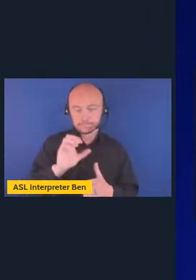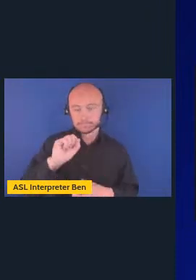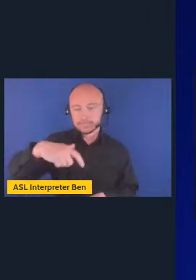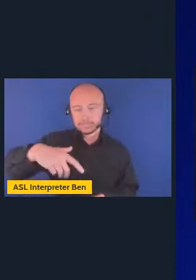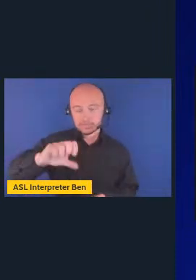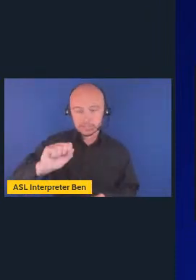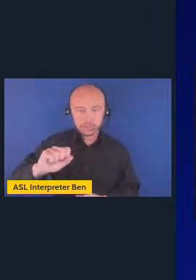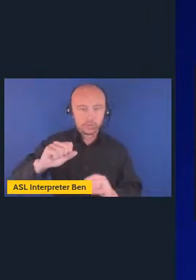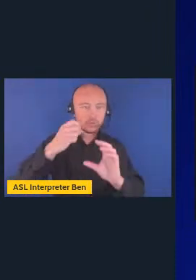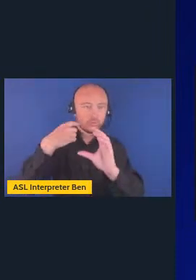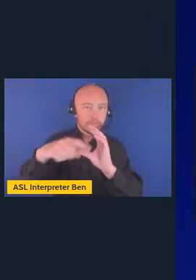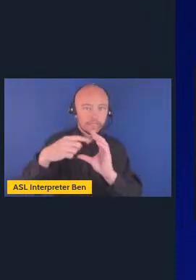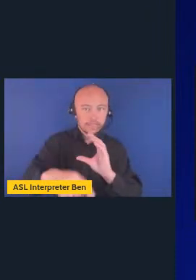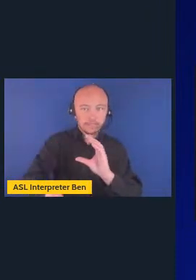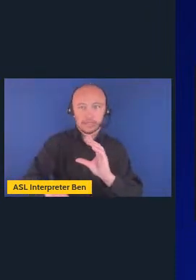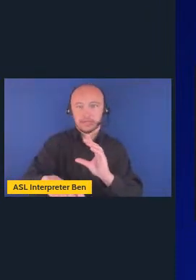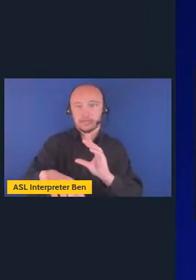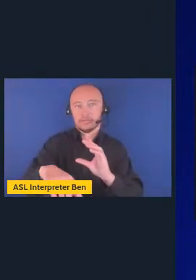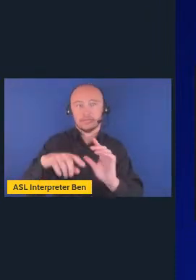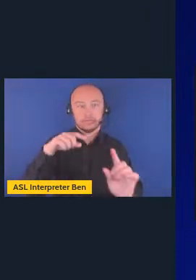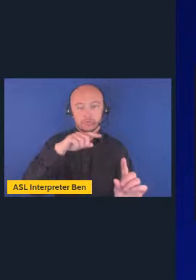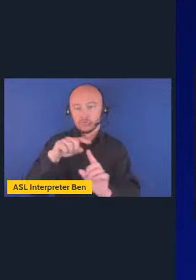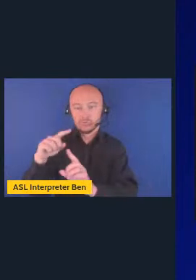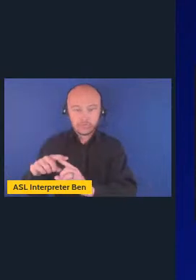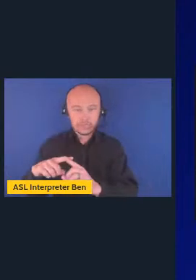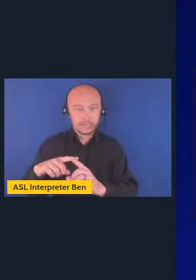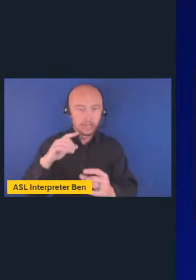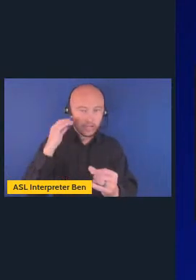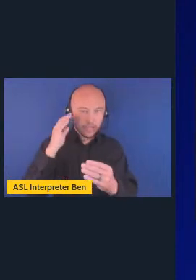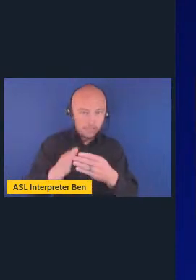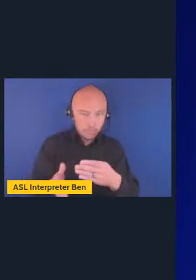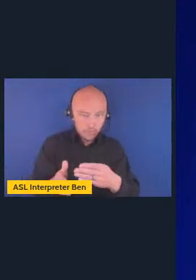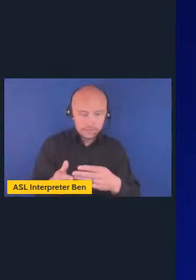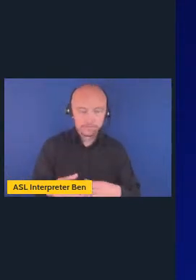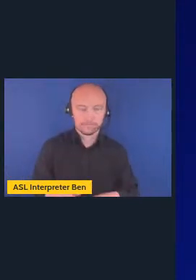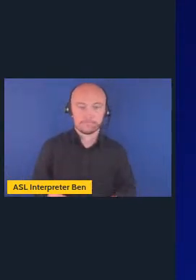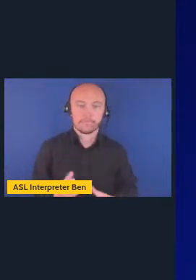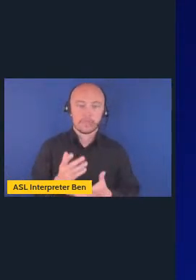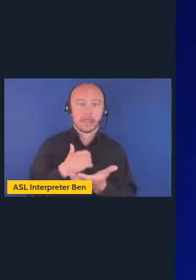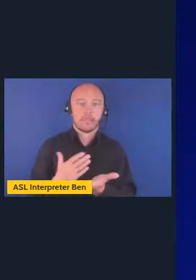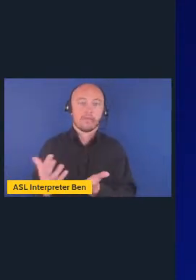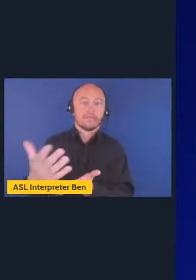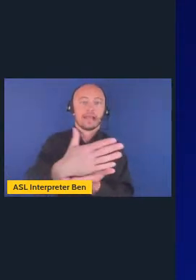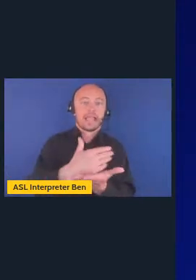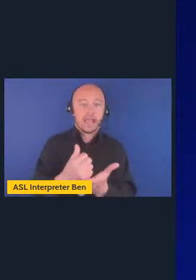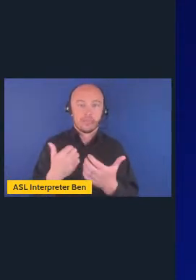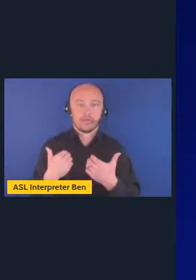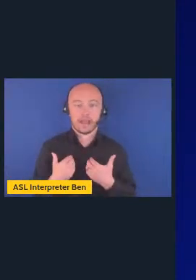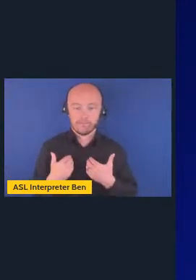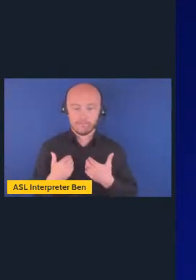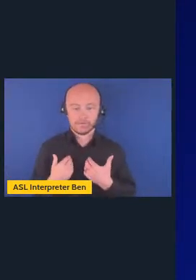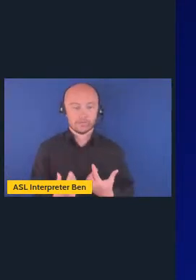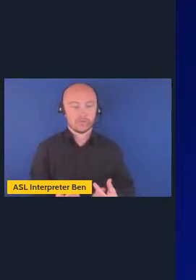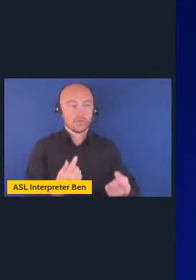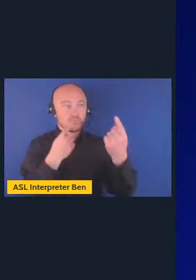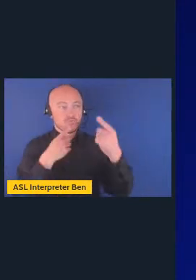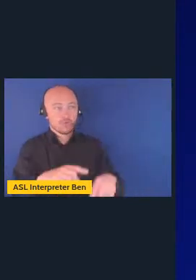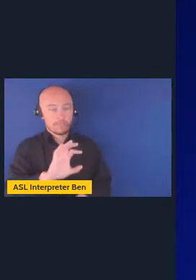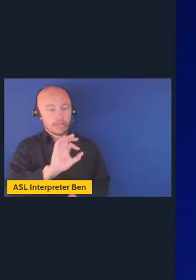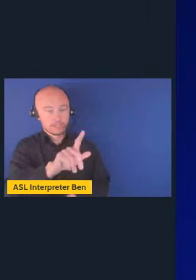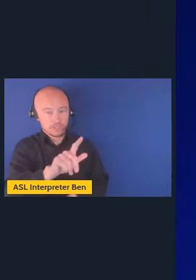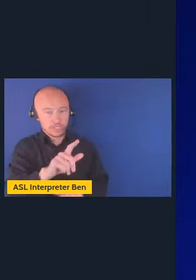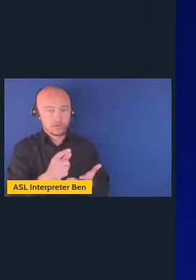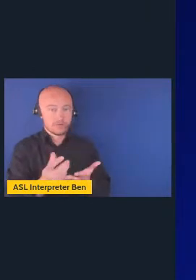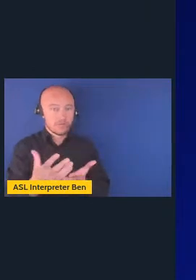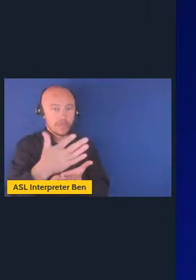email addresses, HTTP endpoints. And then, of course, you have the gather part. You're using a reply channel and an aggregator,